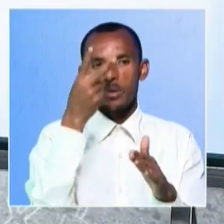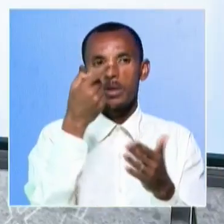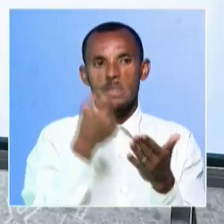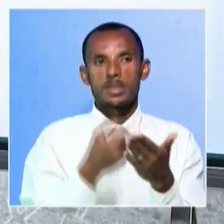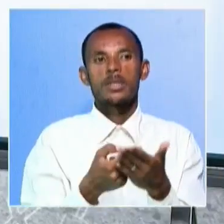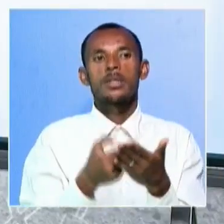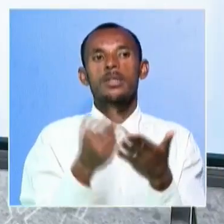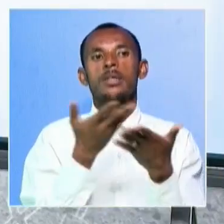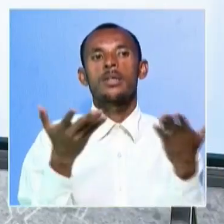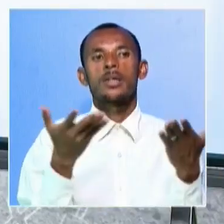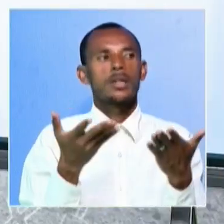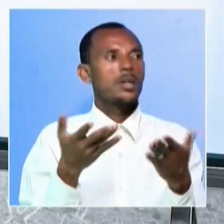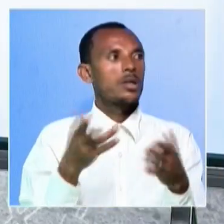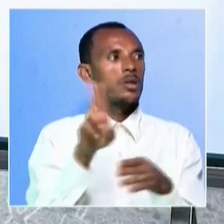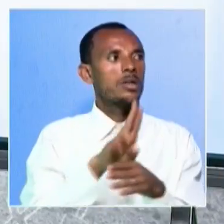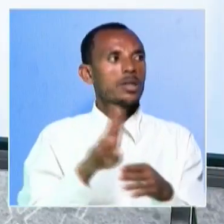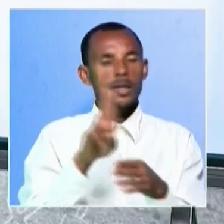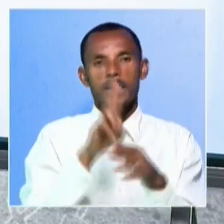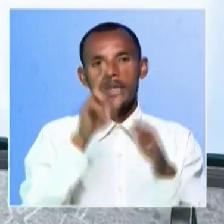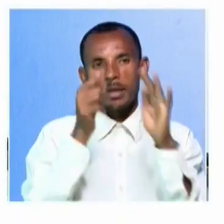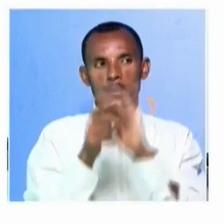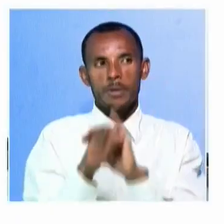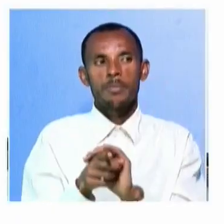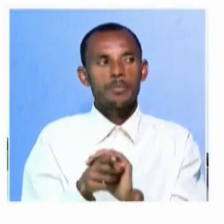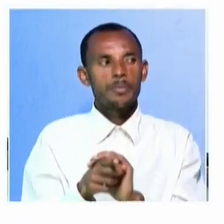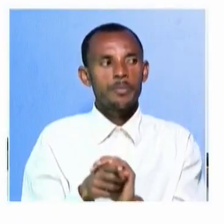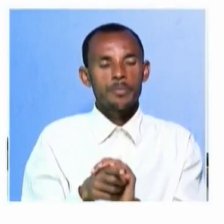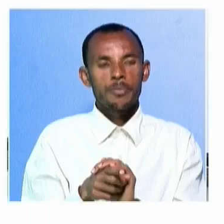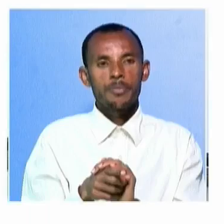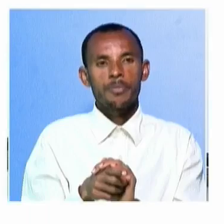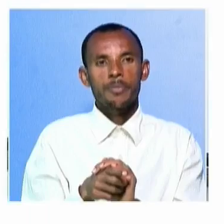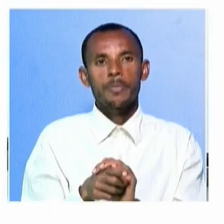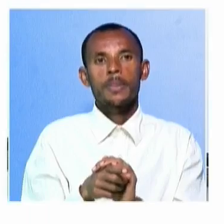using example. For example,